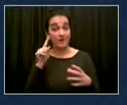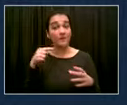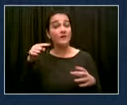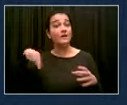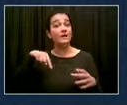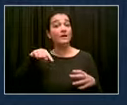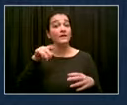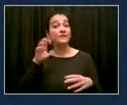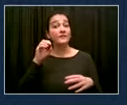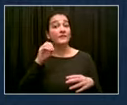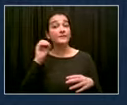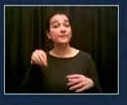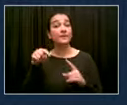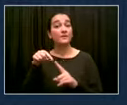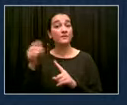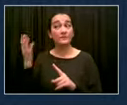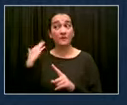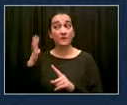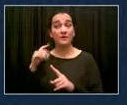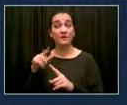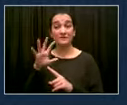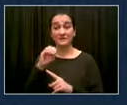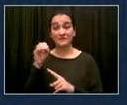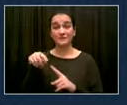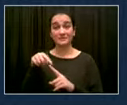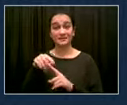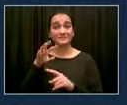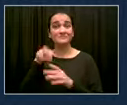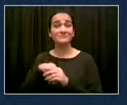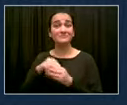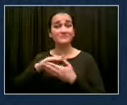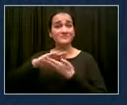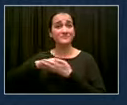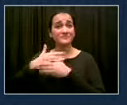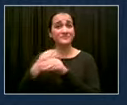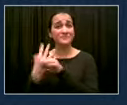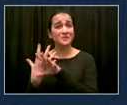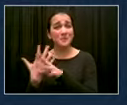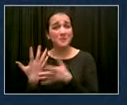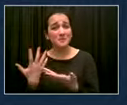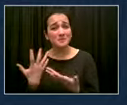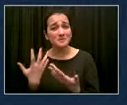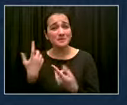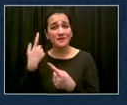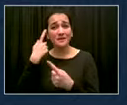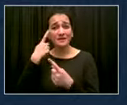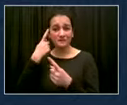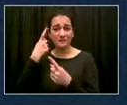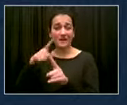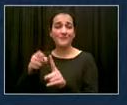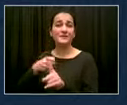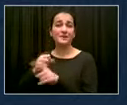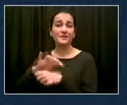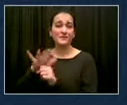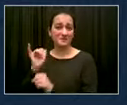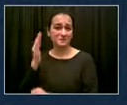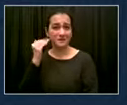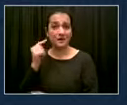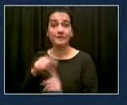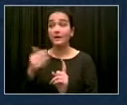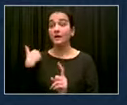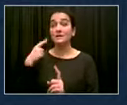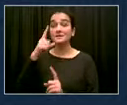lot about building a bridge back to school as a part of summarizing, and we absolutely did that. We also got feedback from